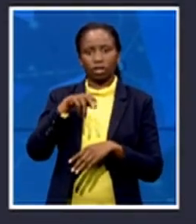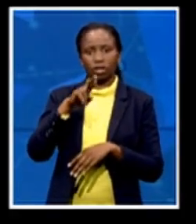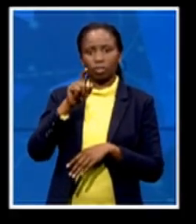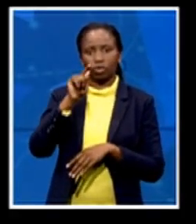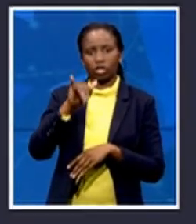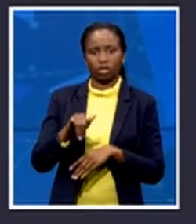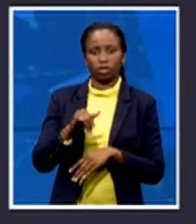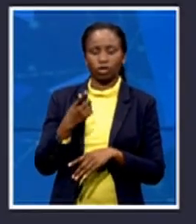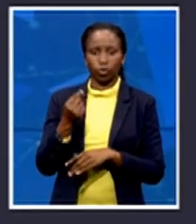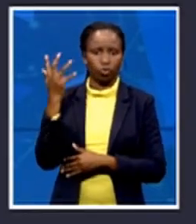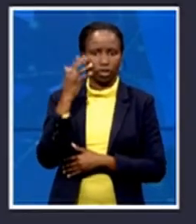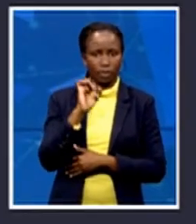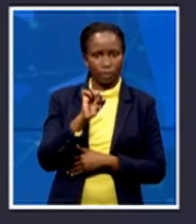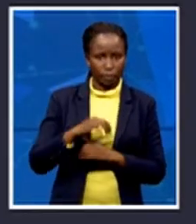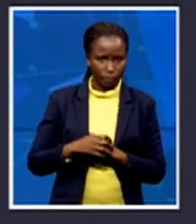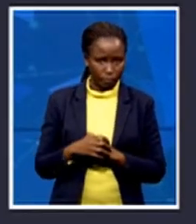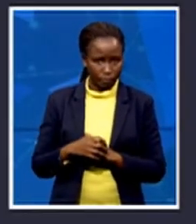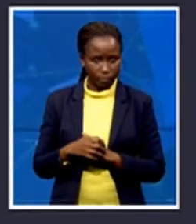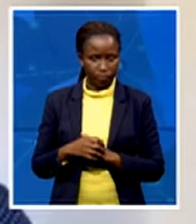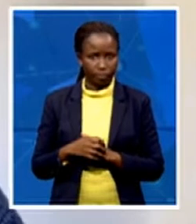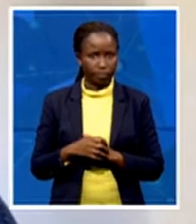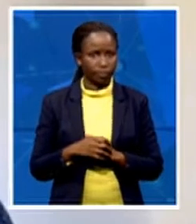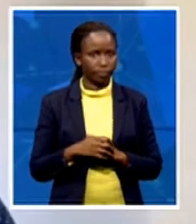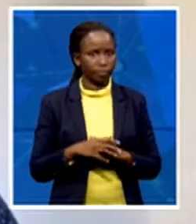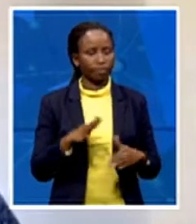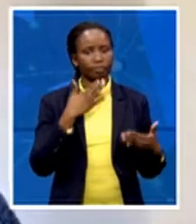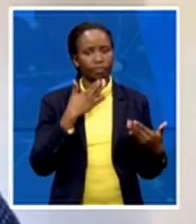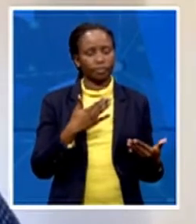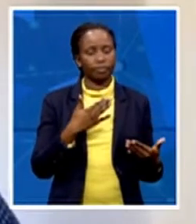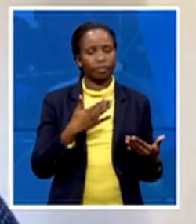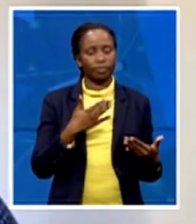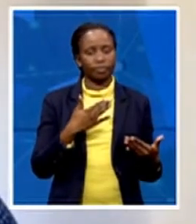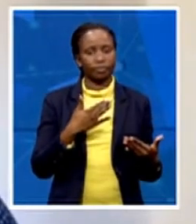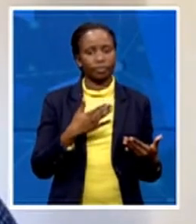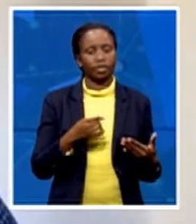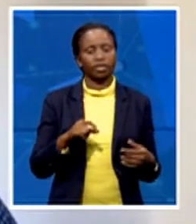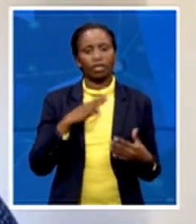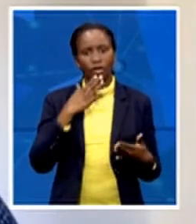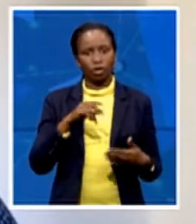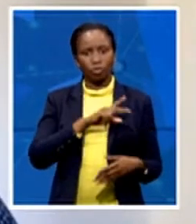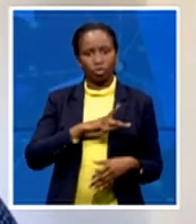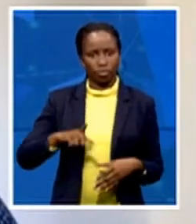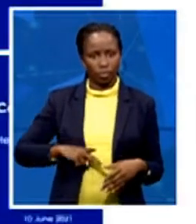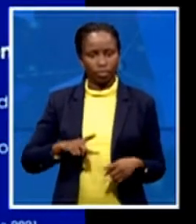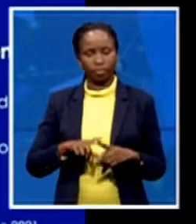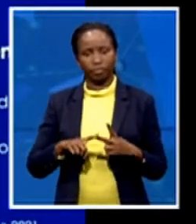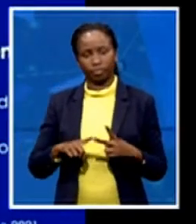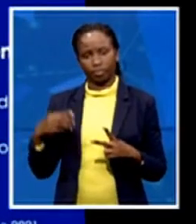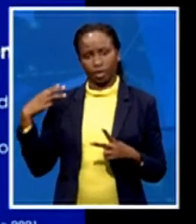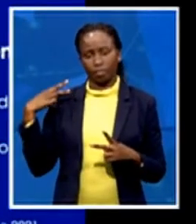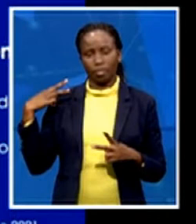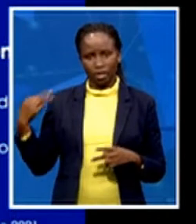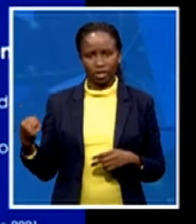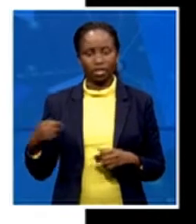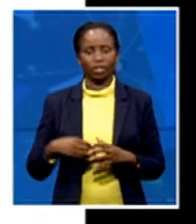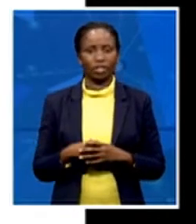Thank you very much, Kayla, and thank you to the Premier and the Minister. My presentation will follow the following